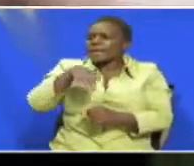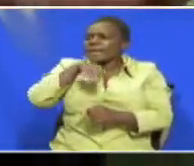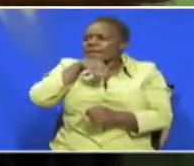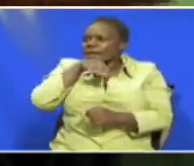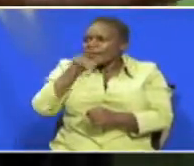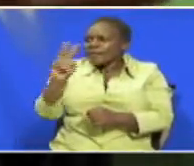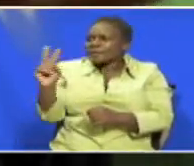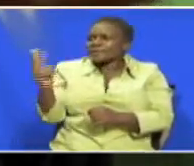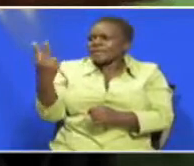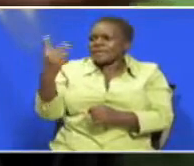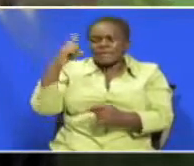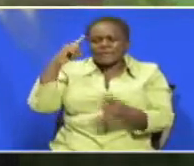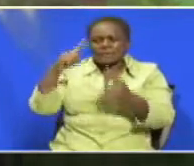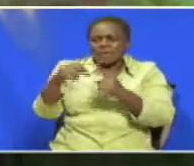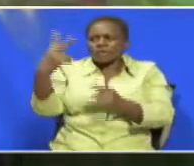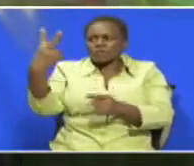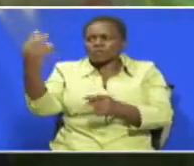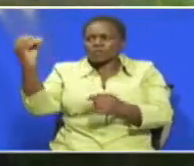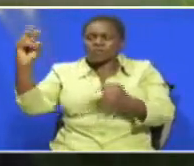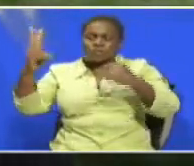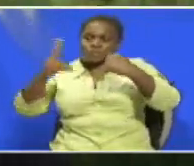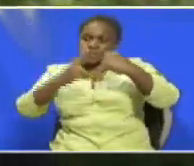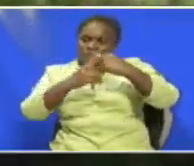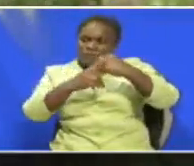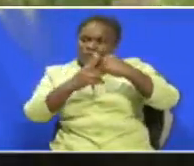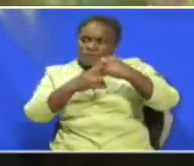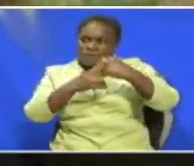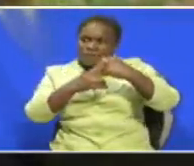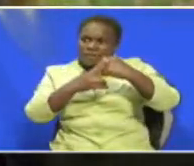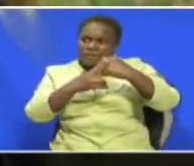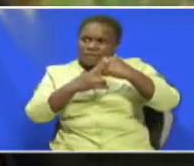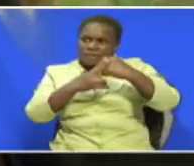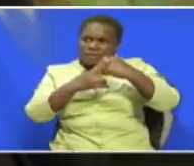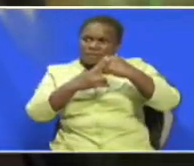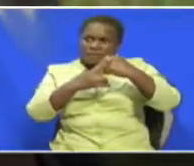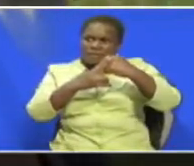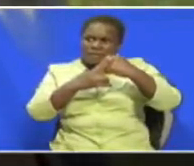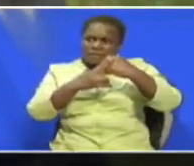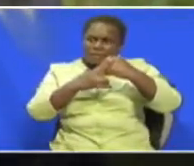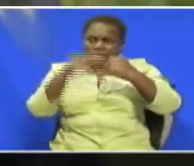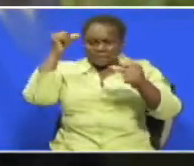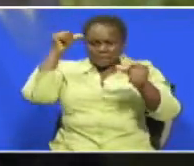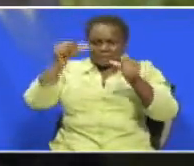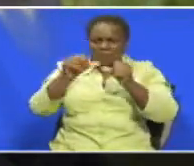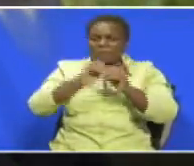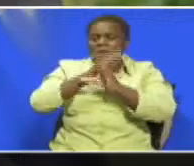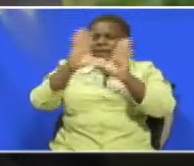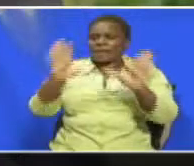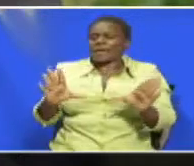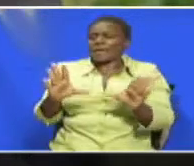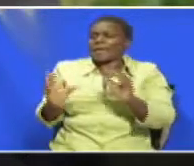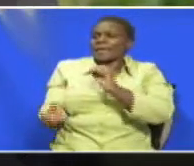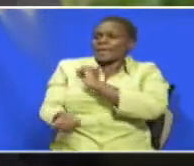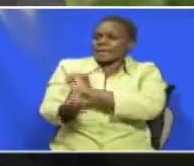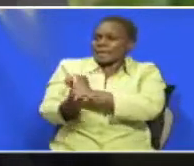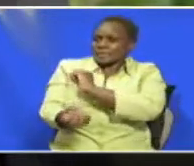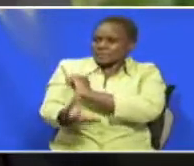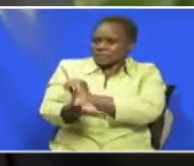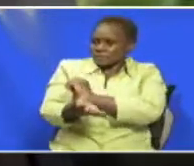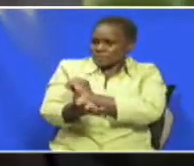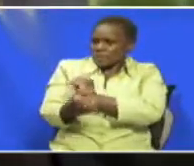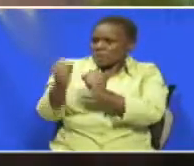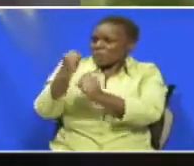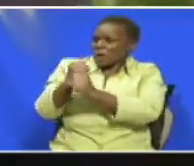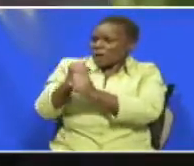Odinga's second bid in 2007 remains the memorable run so far, as he discloses what